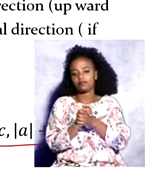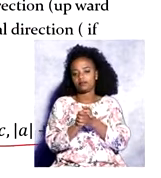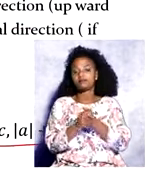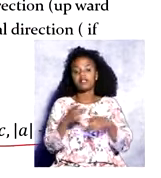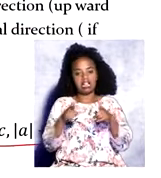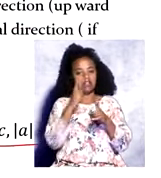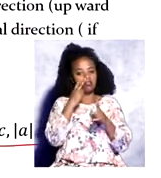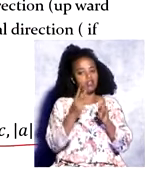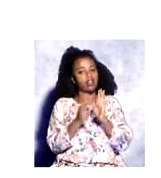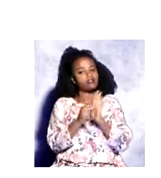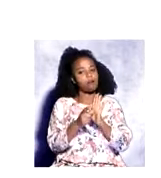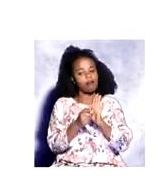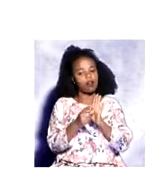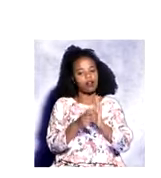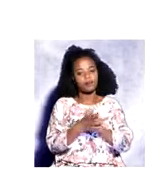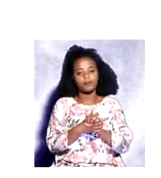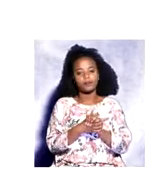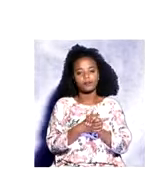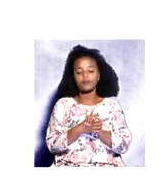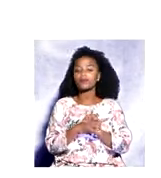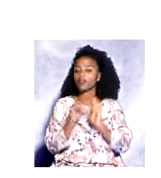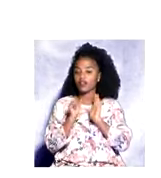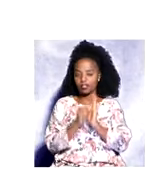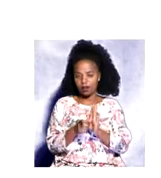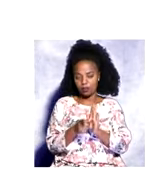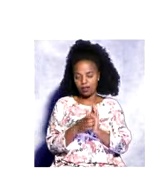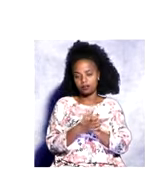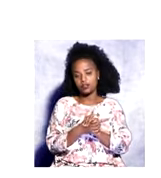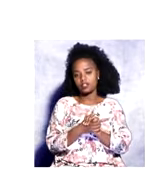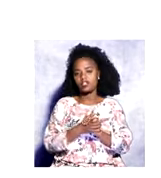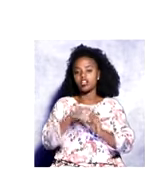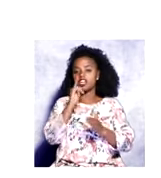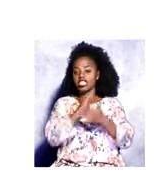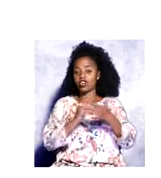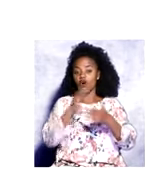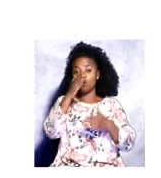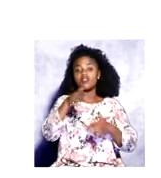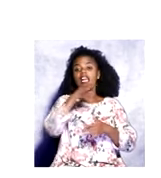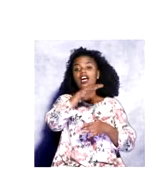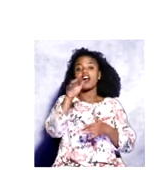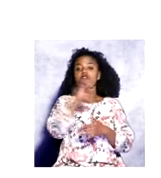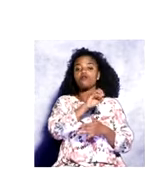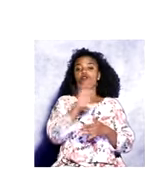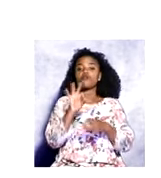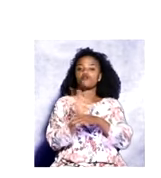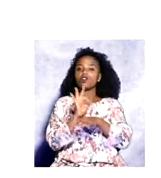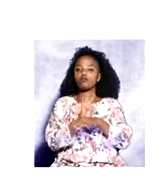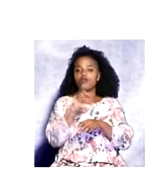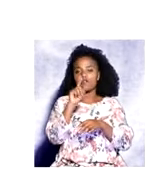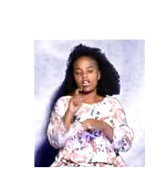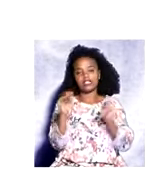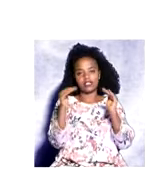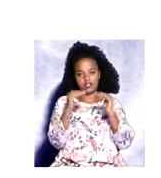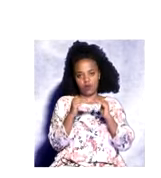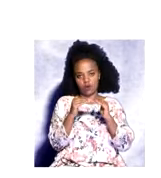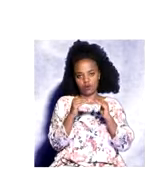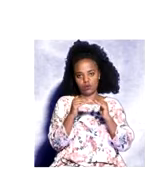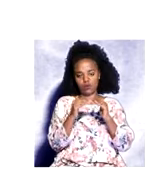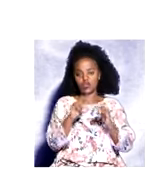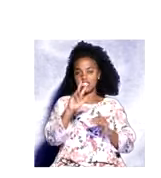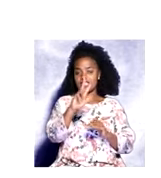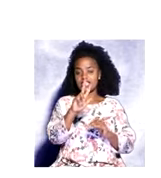this. Okay, example. Draw the graph of f of x equals to